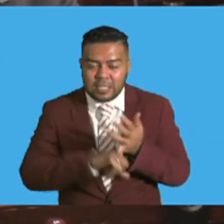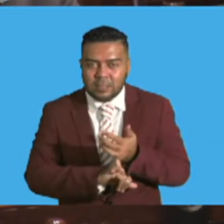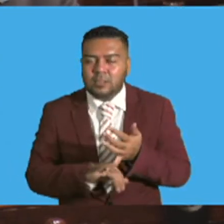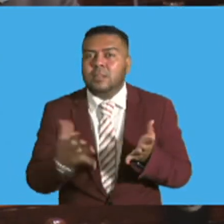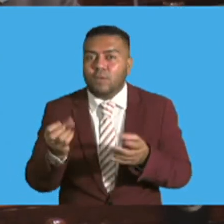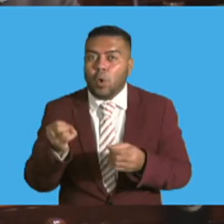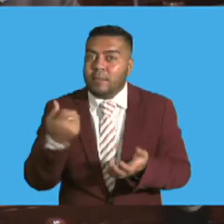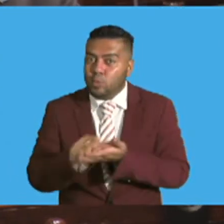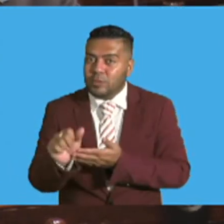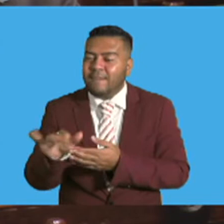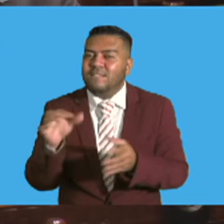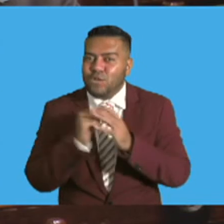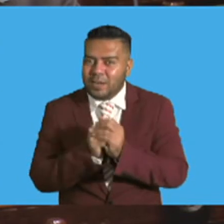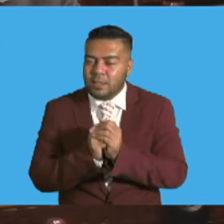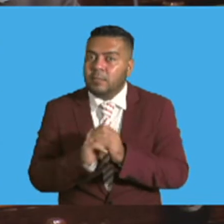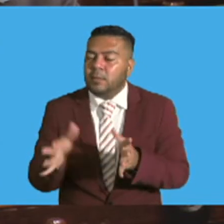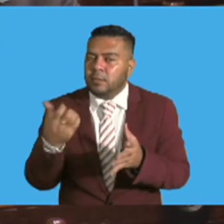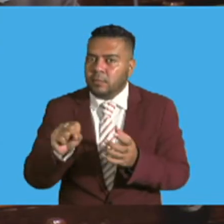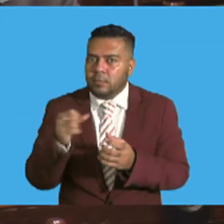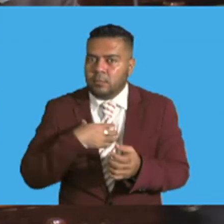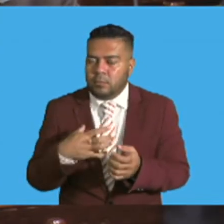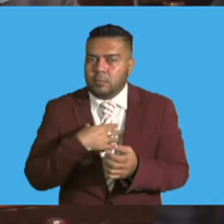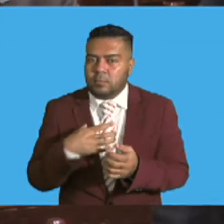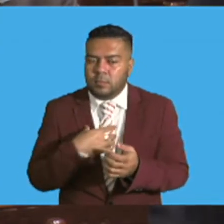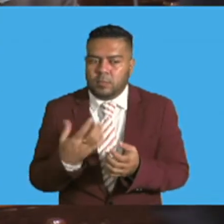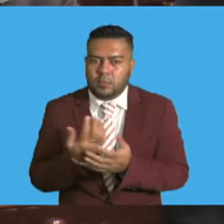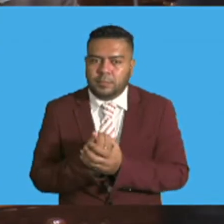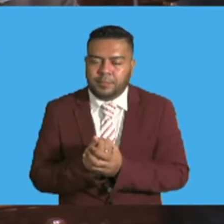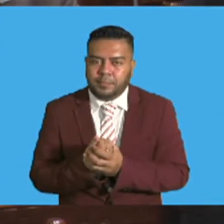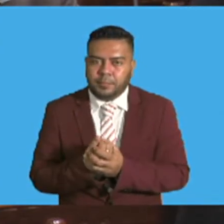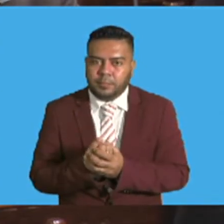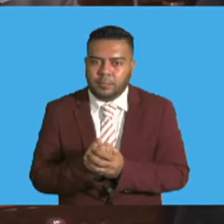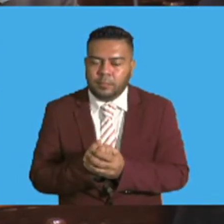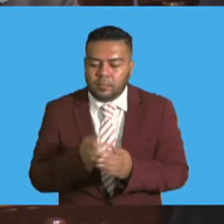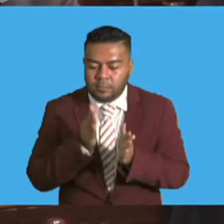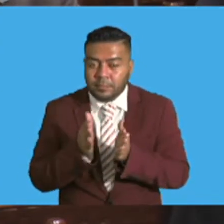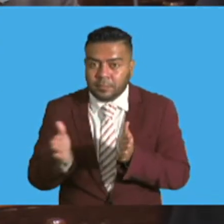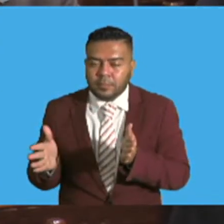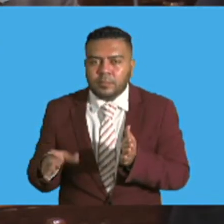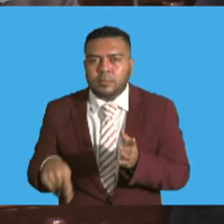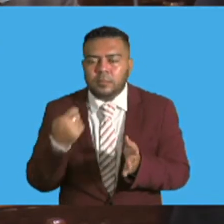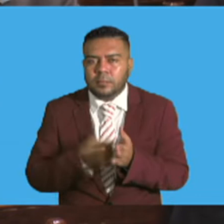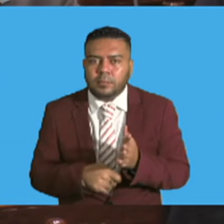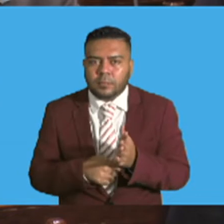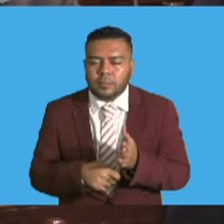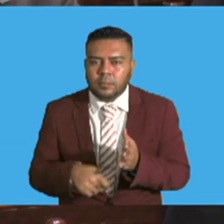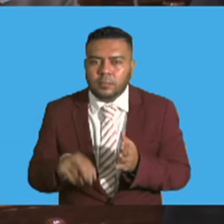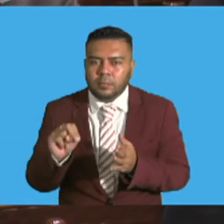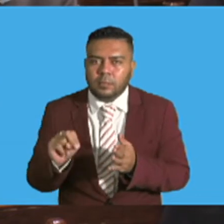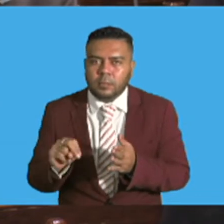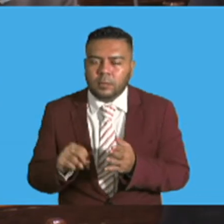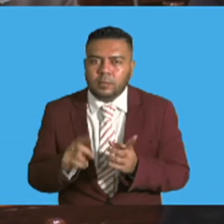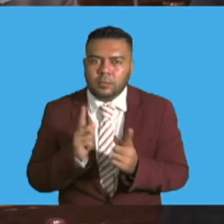user-friendly and to be able to ensure that we have a lot more e-filing of various tax requirements and of course meeting